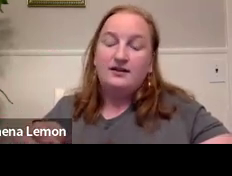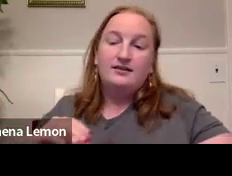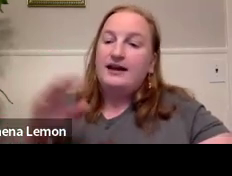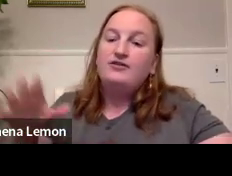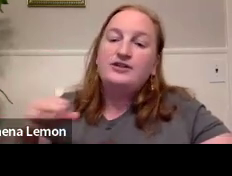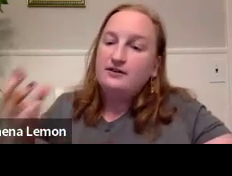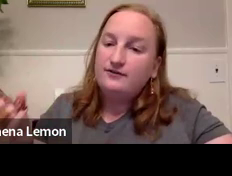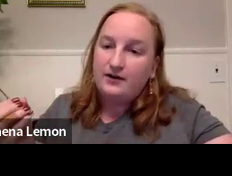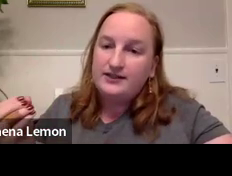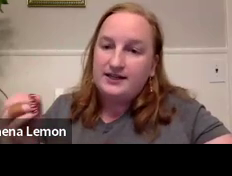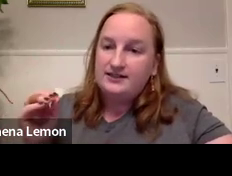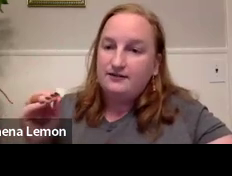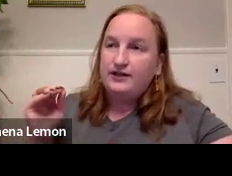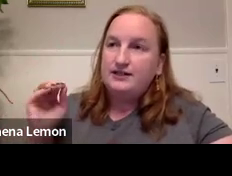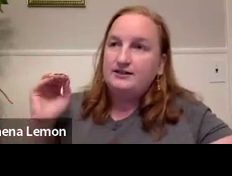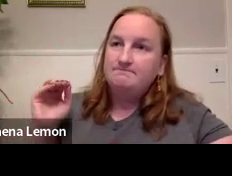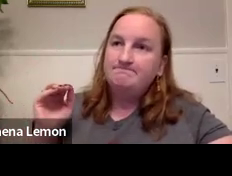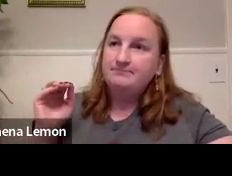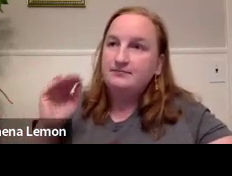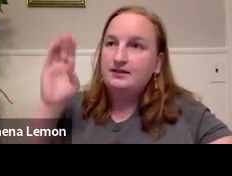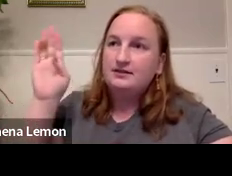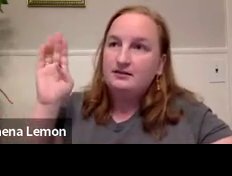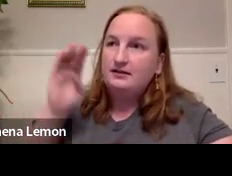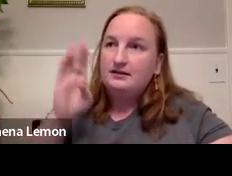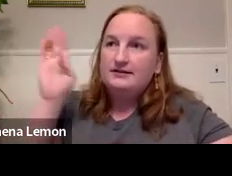COVID. Every single virus has a different